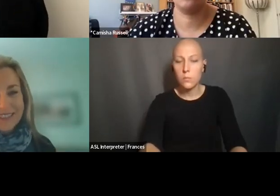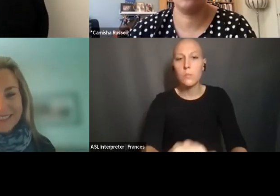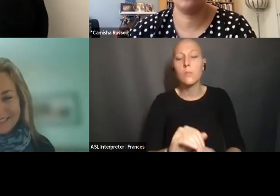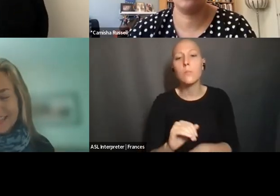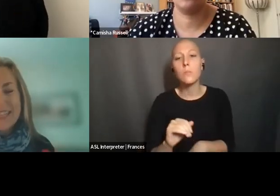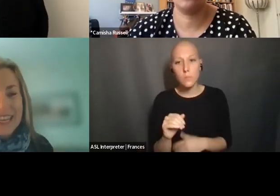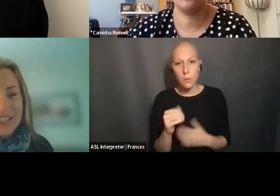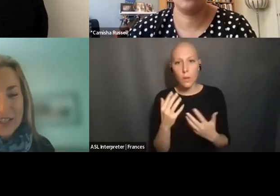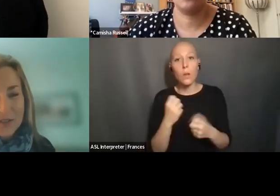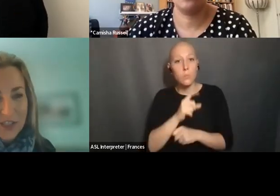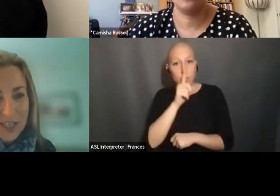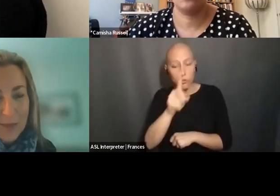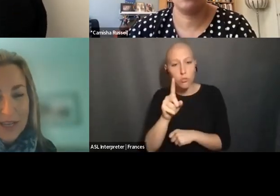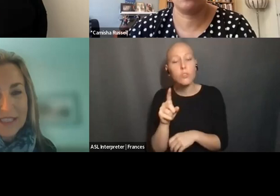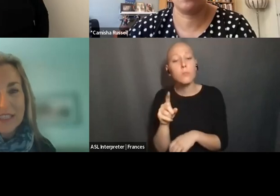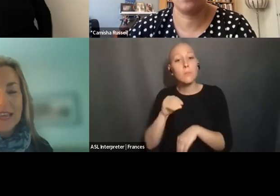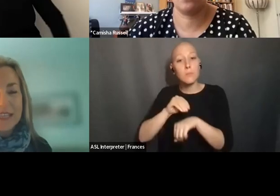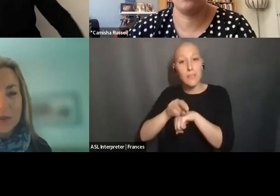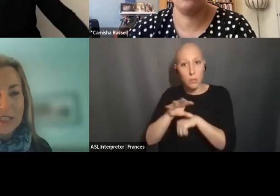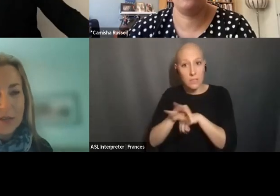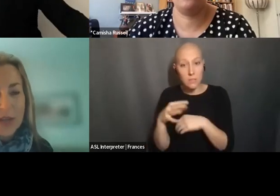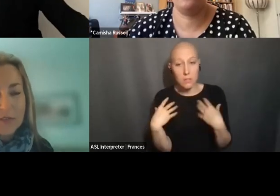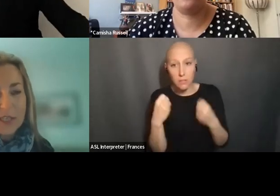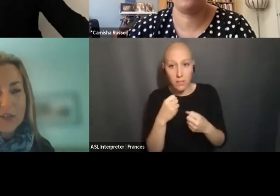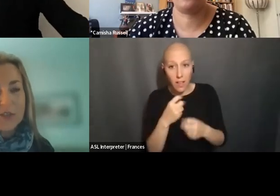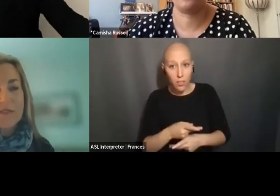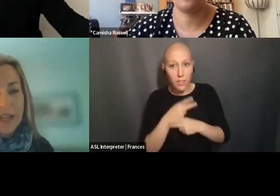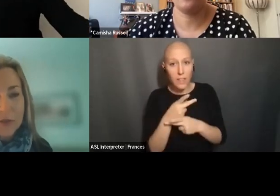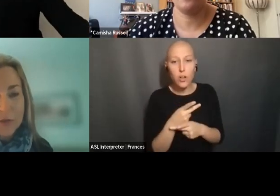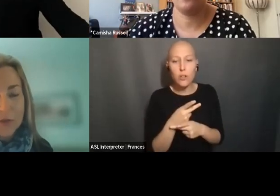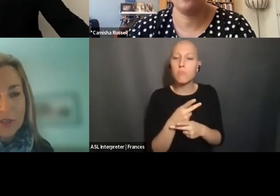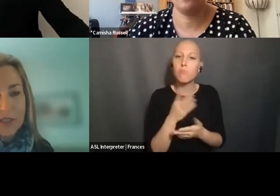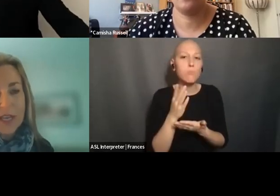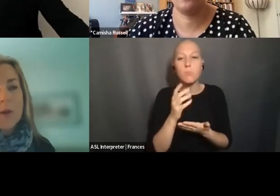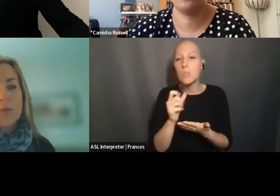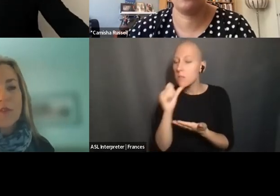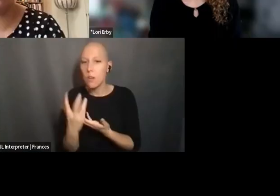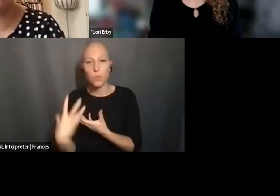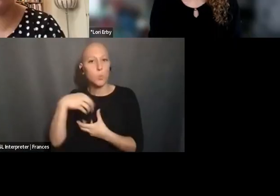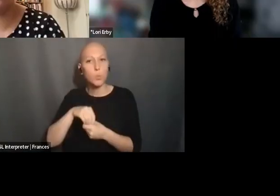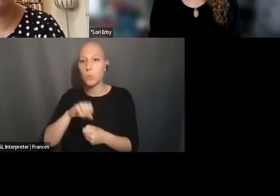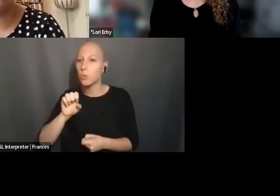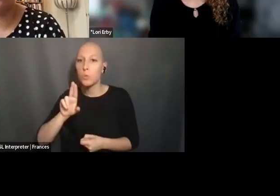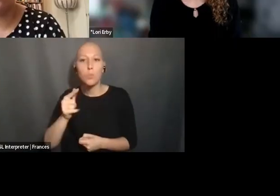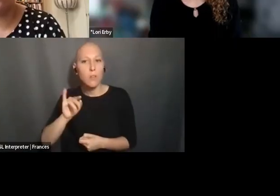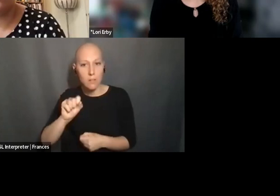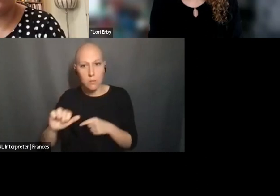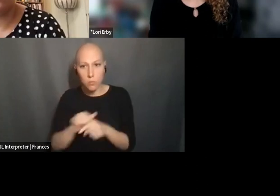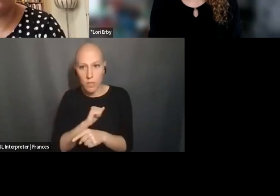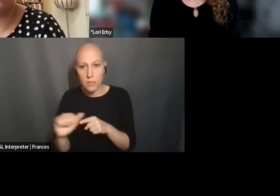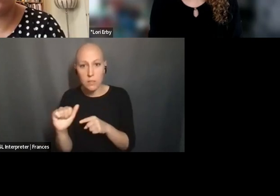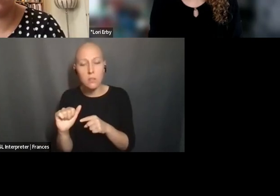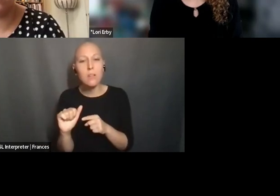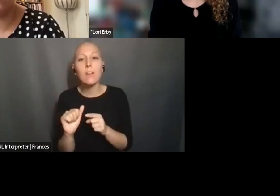not engage in eugenic practices, as Lori said, we have to make sure it's value neutral, provides balanced